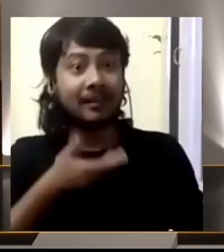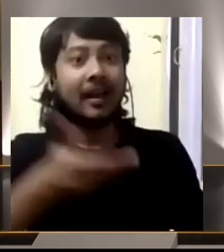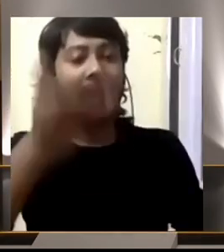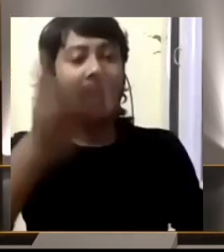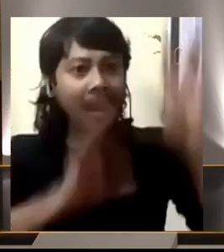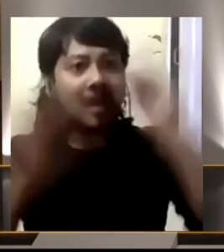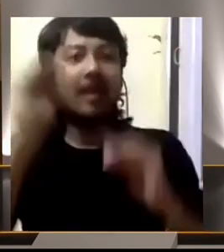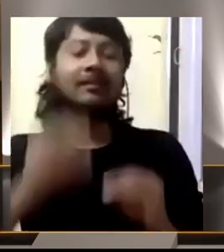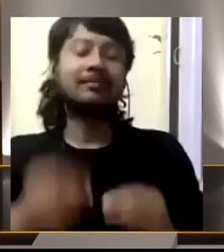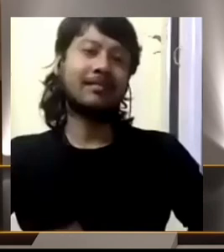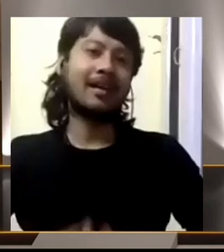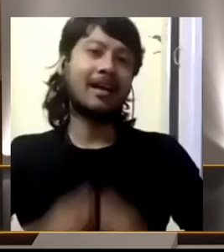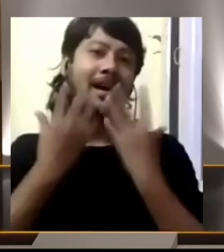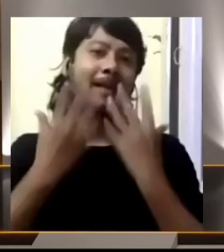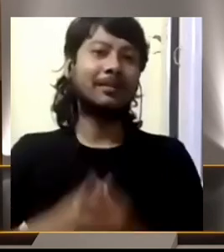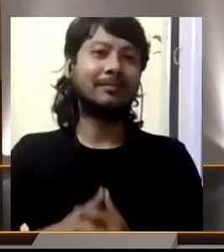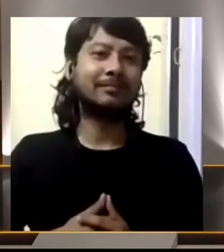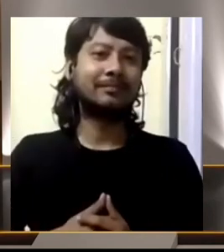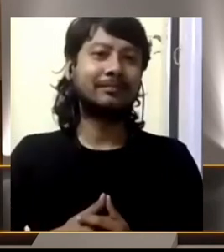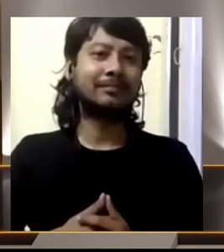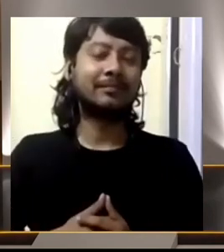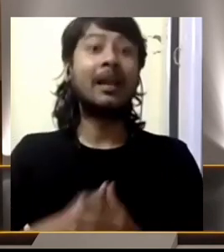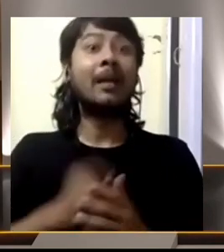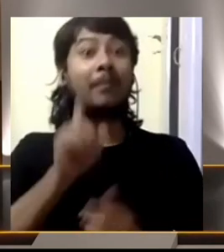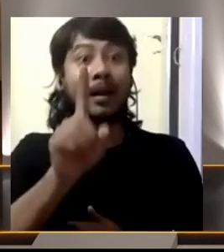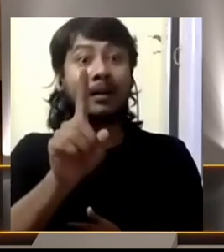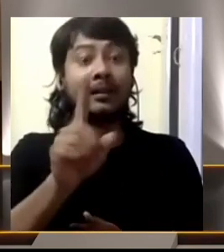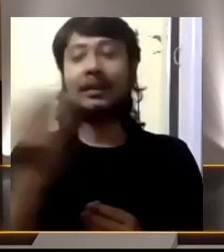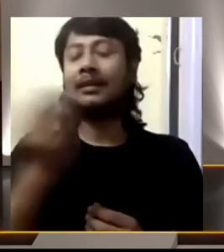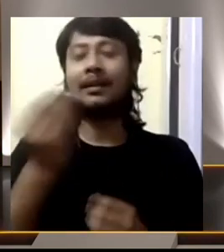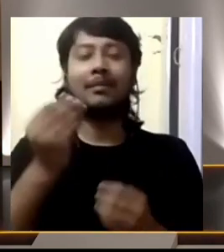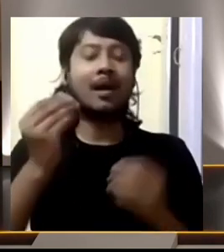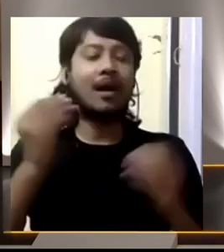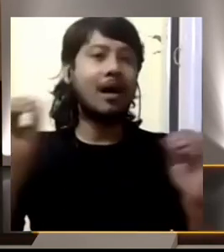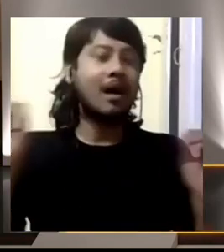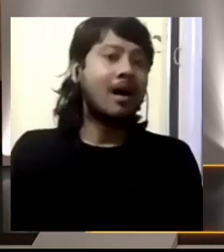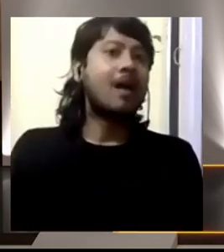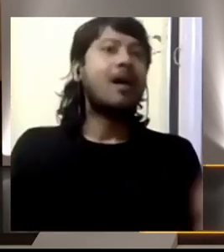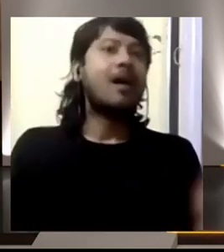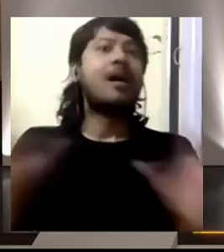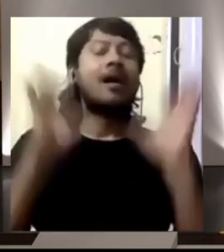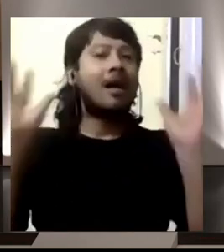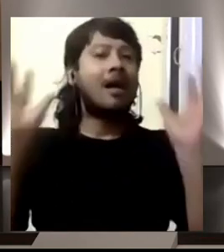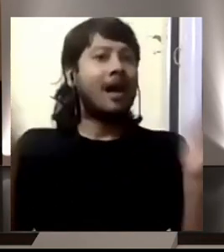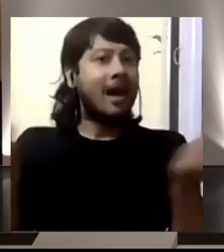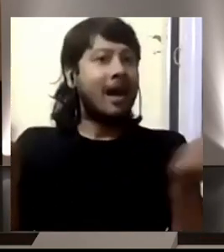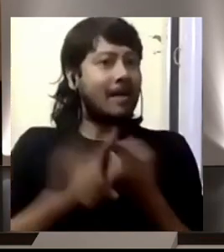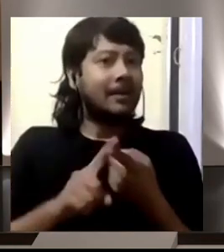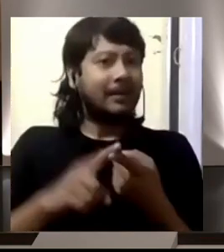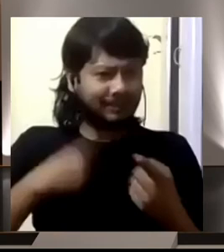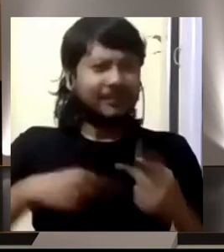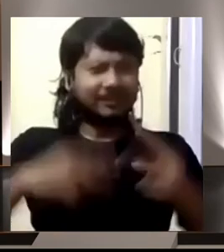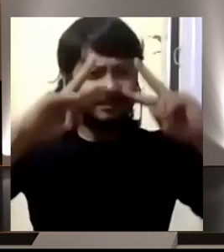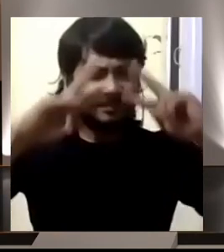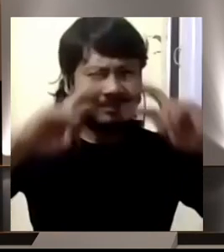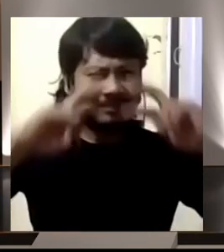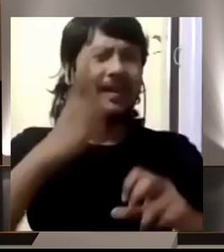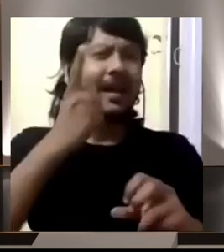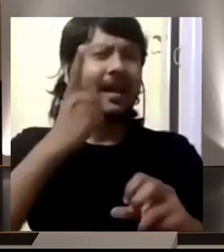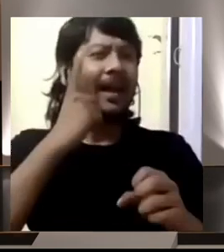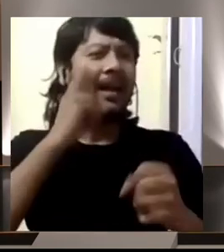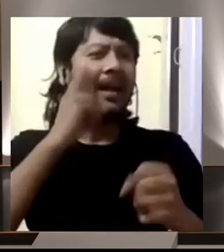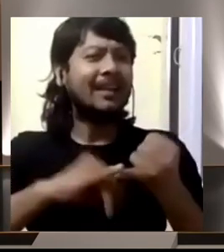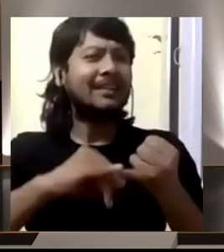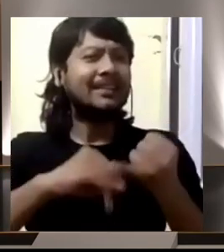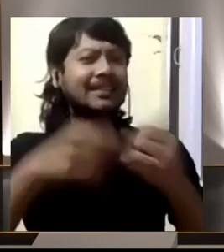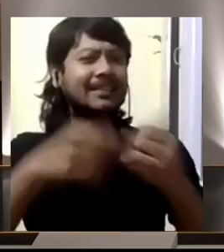But then something wonderful happened. As I was learning more about this community, I stumbled by very good luck